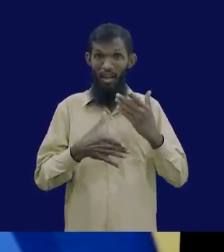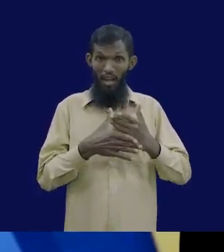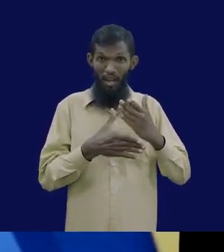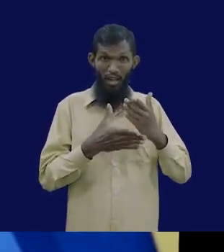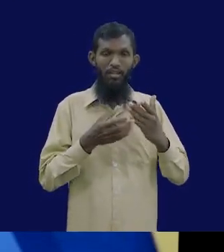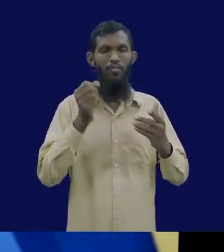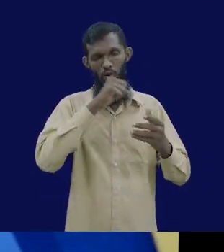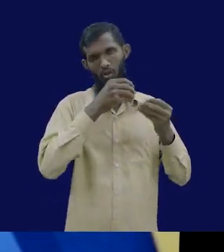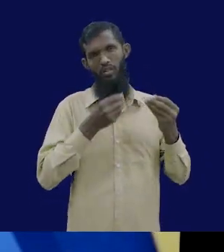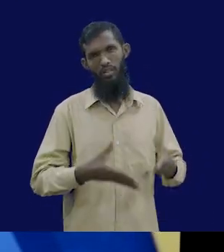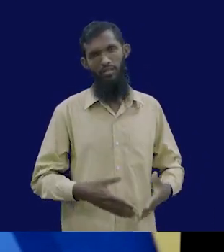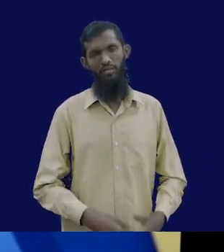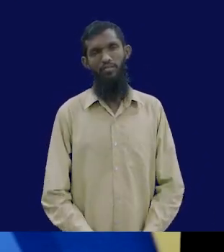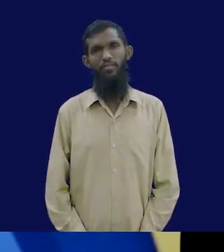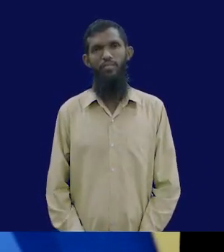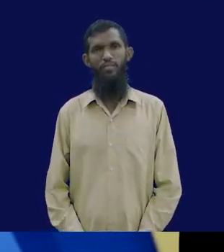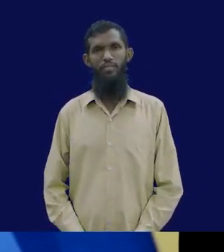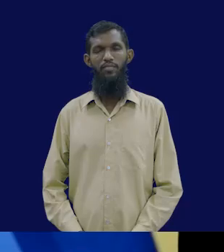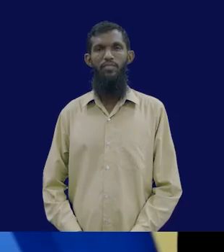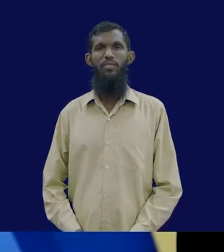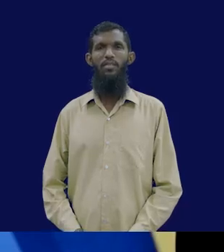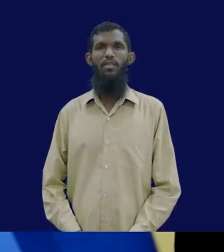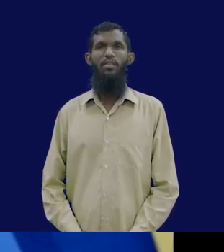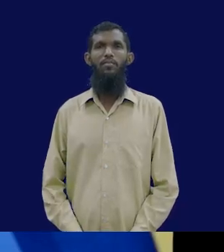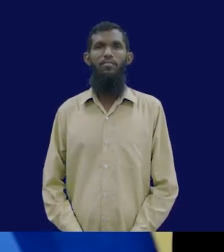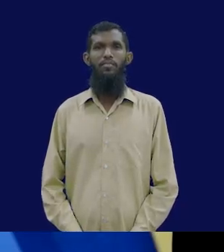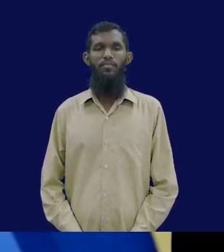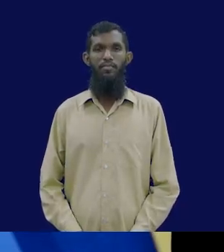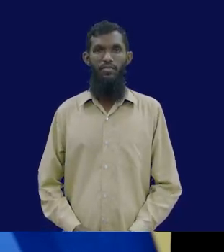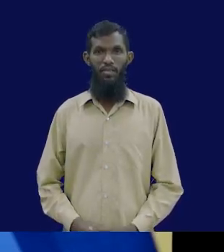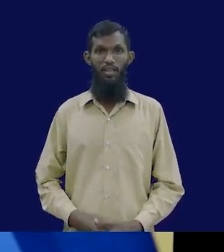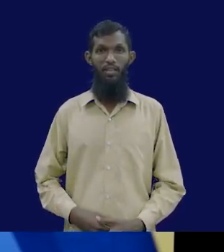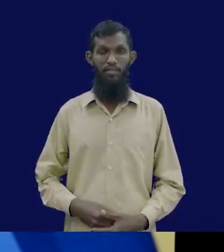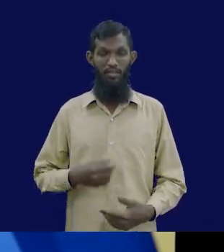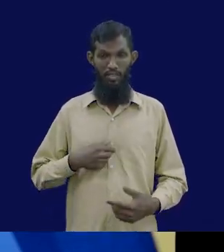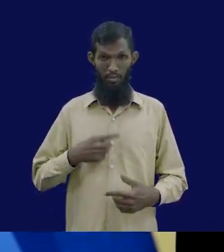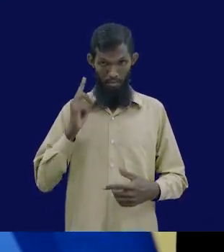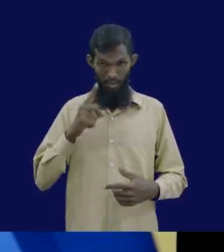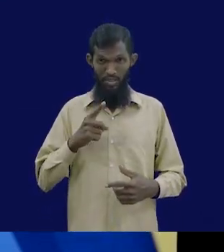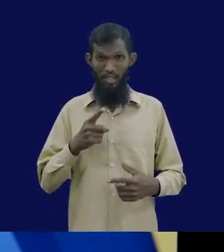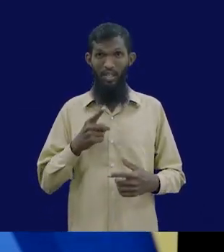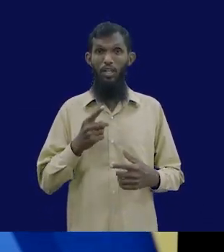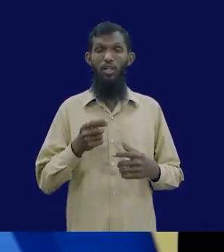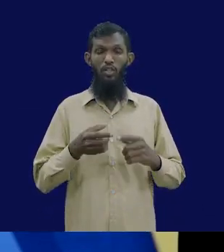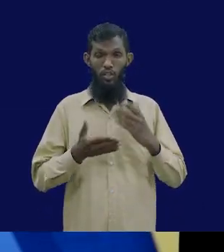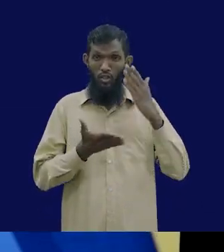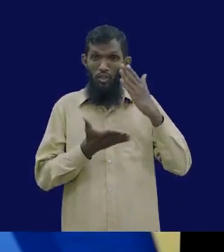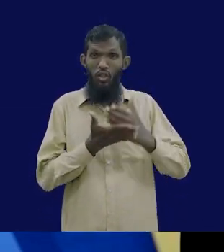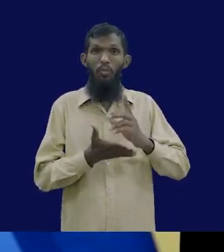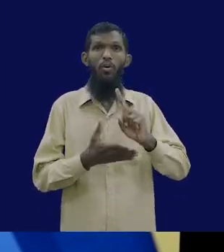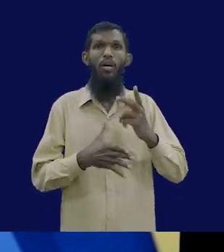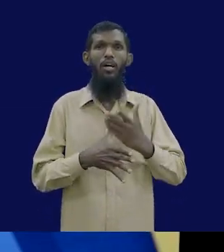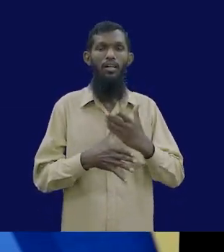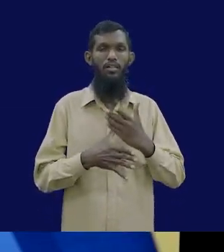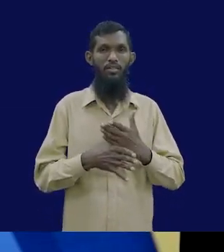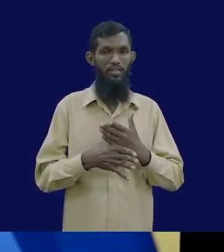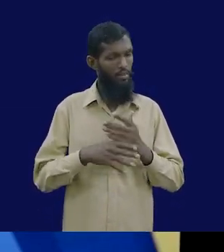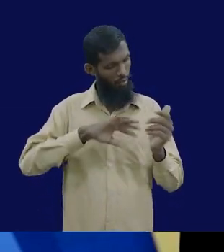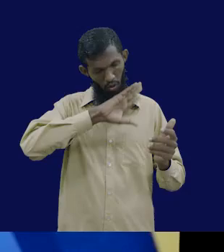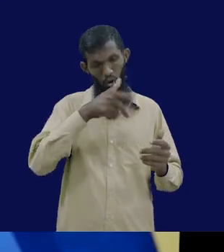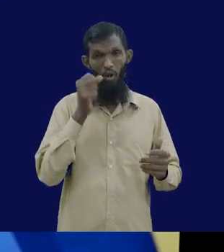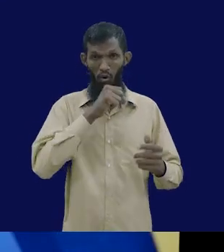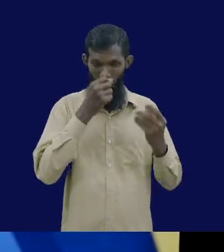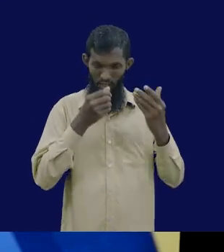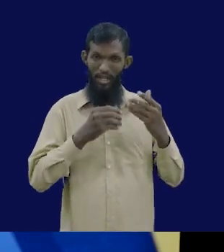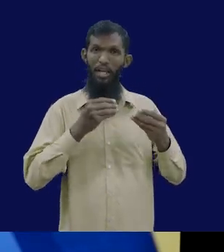your fasting is nullified. It is obligatory for the person who is fasting to withhold and abstain from all